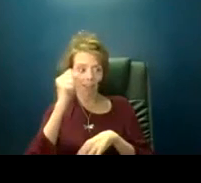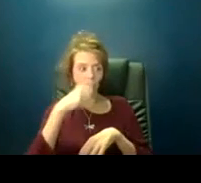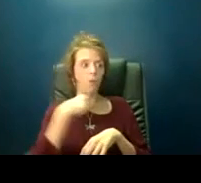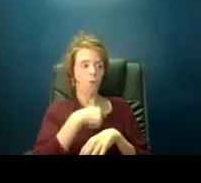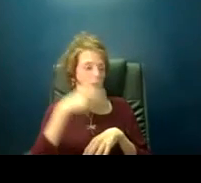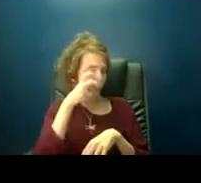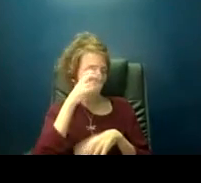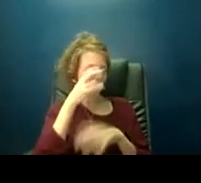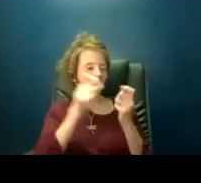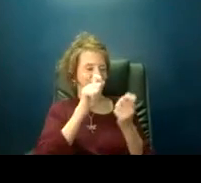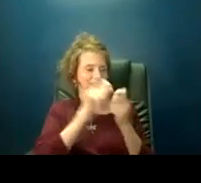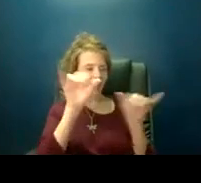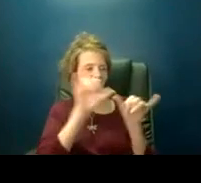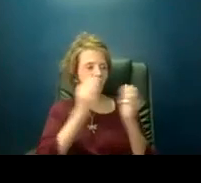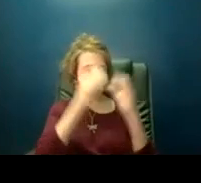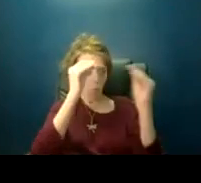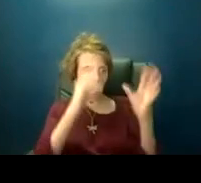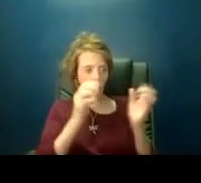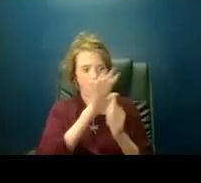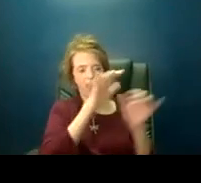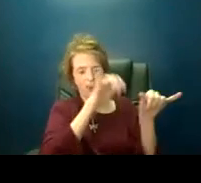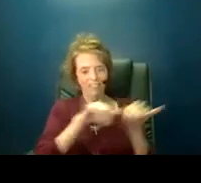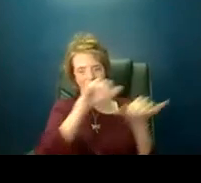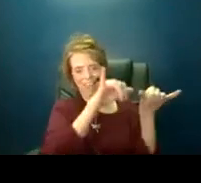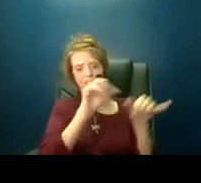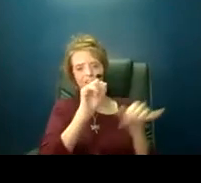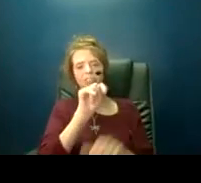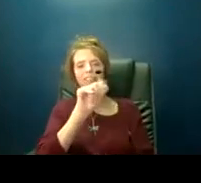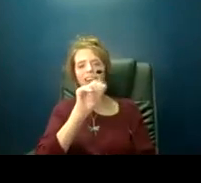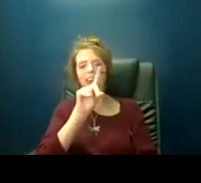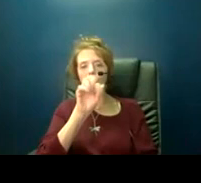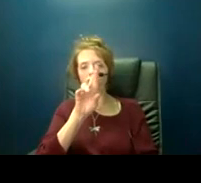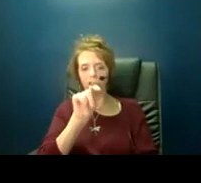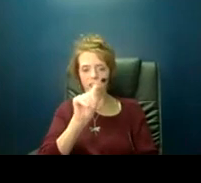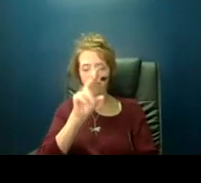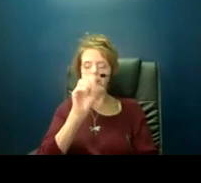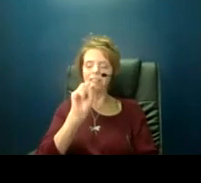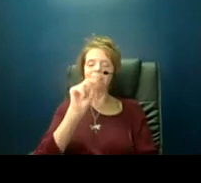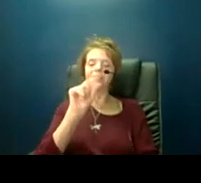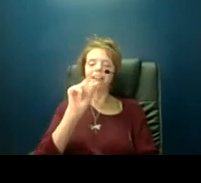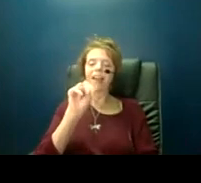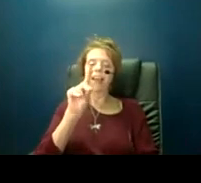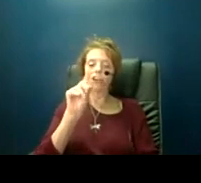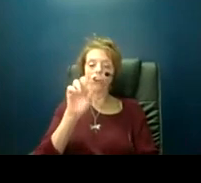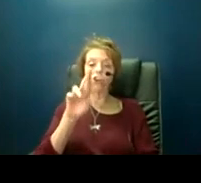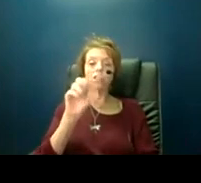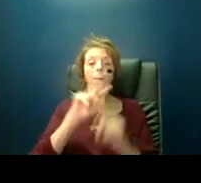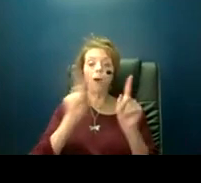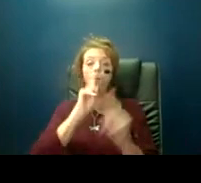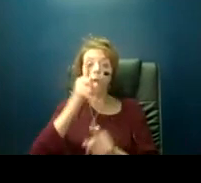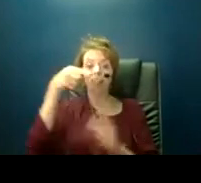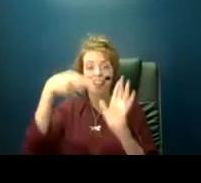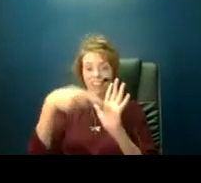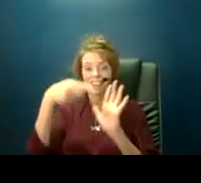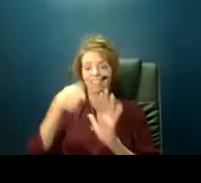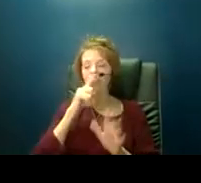exact same thing from teachers with their standards. Like, but really, like, this is the work, and we talk